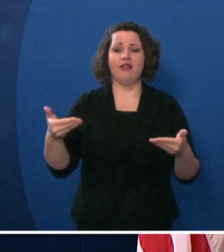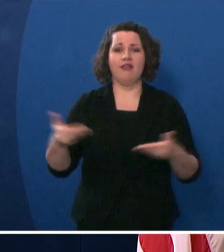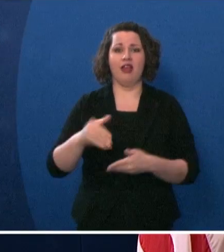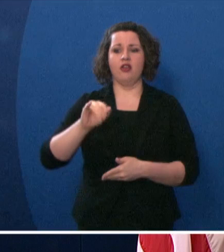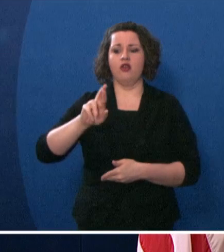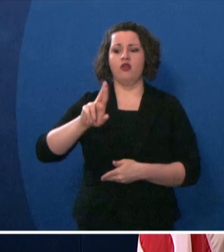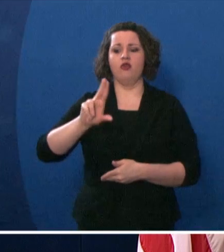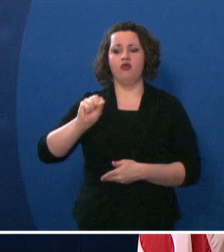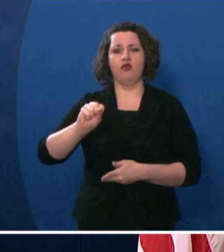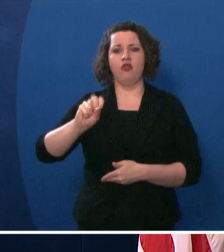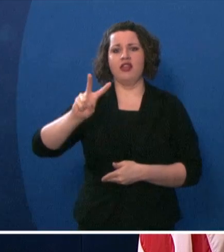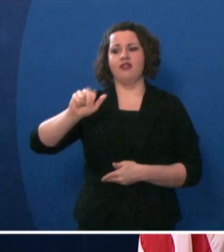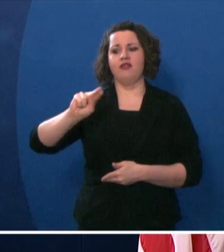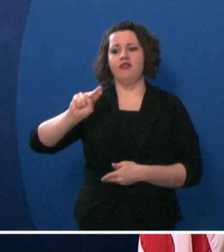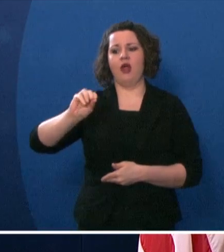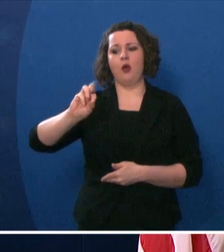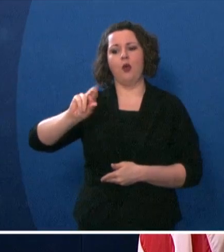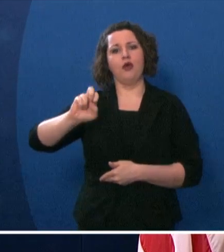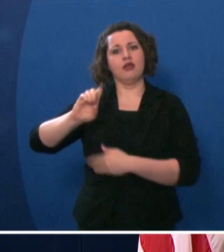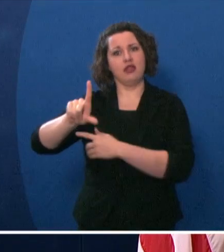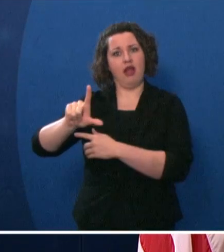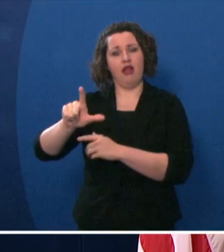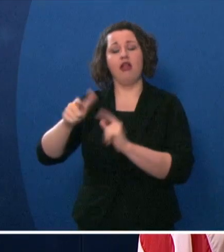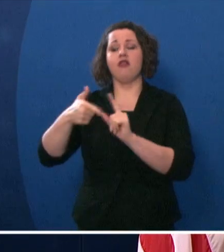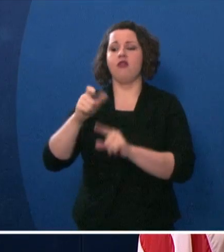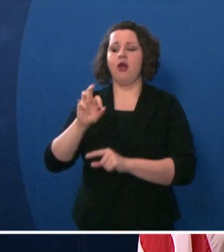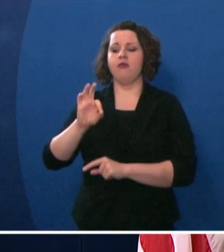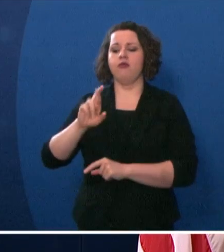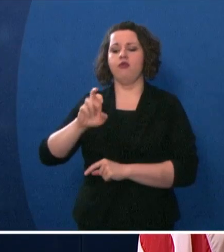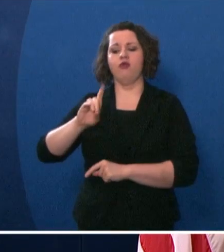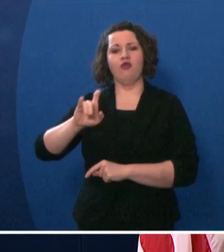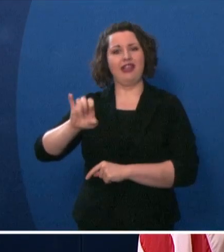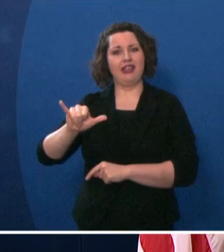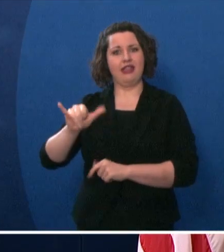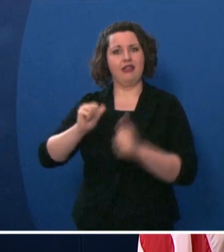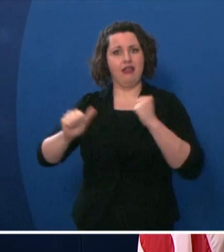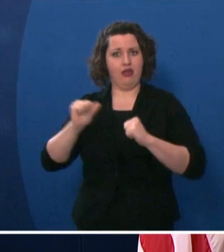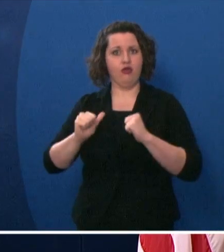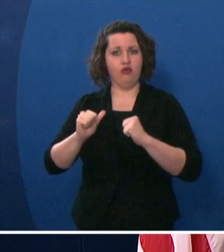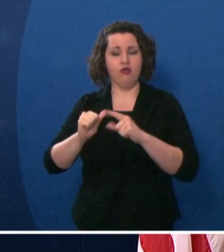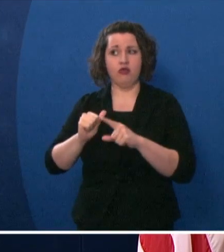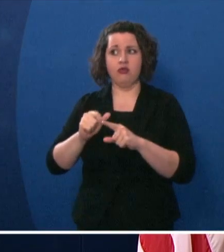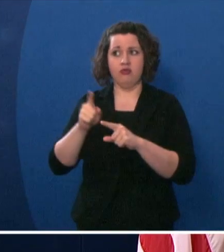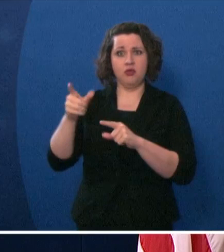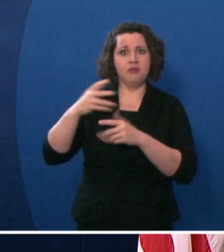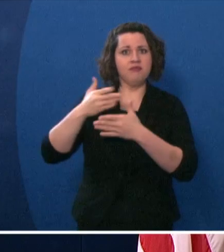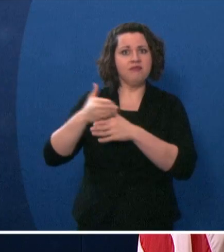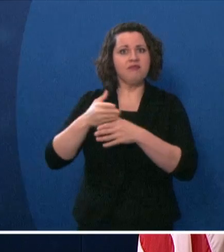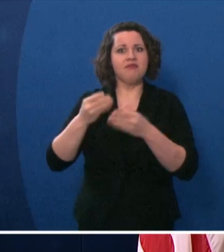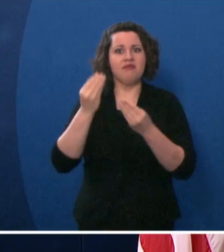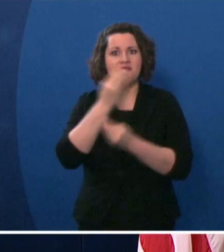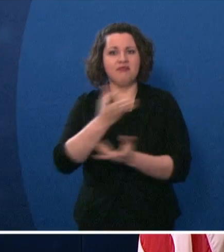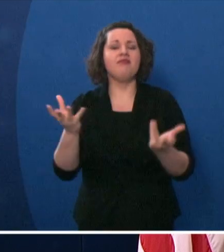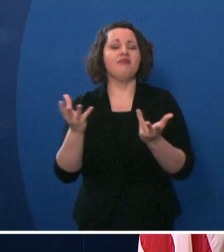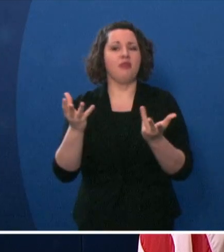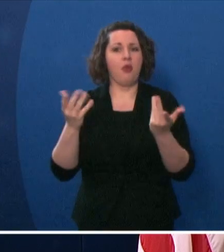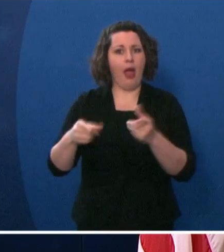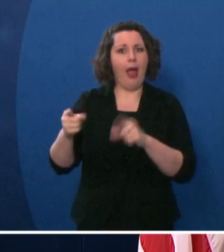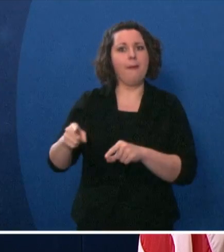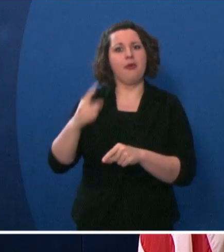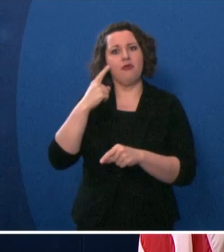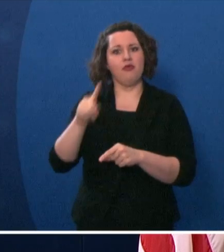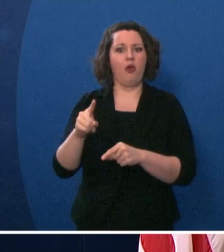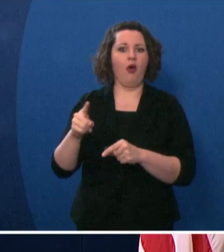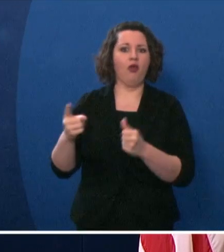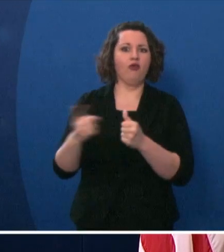from Fridley Theaters to join me and share their COVID experience, including what they did to prepare for opening weekend at two of